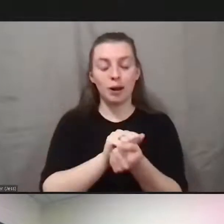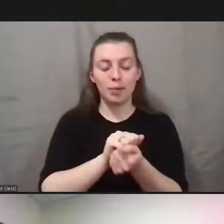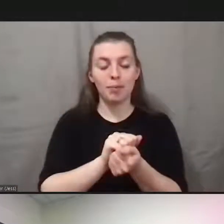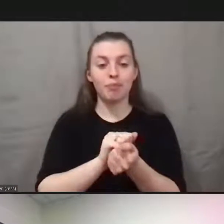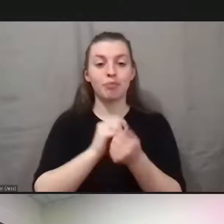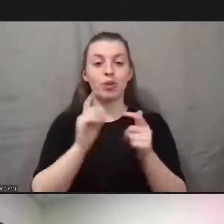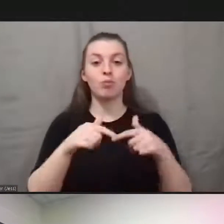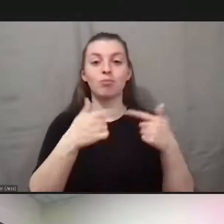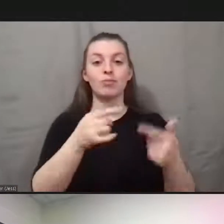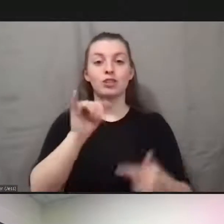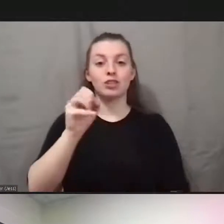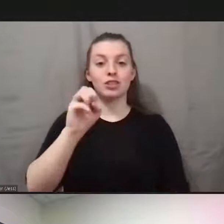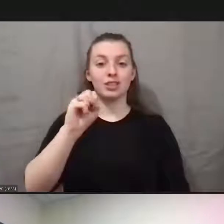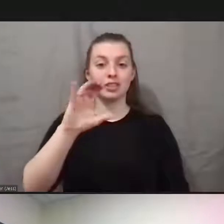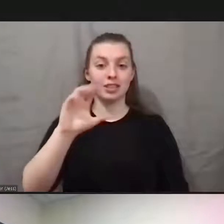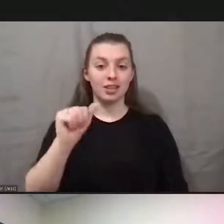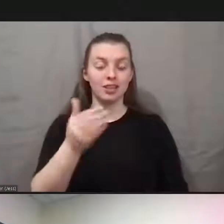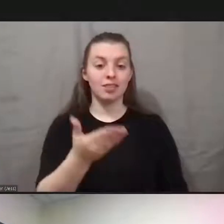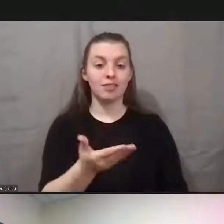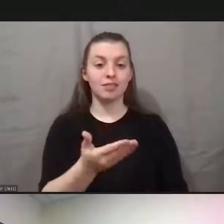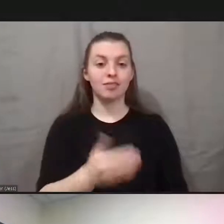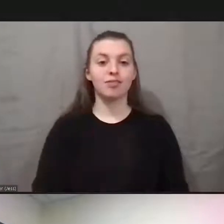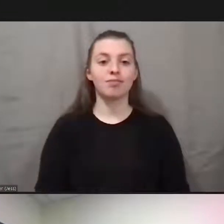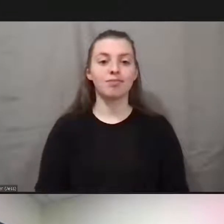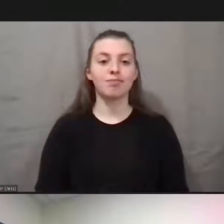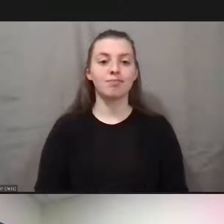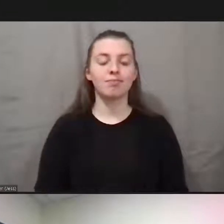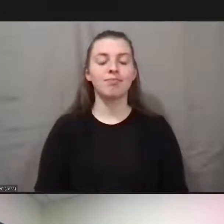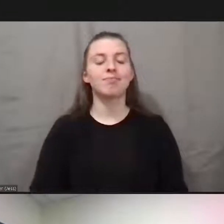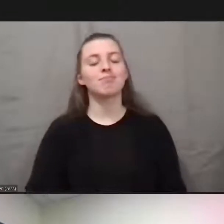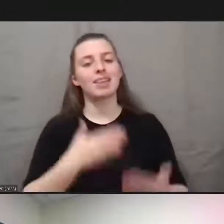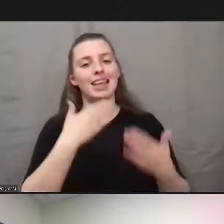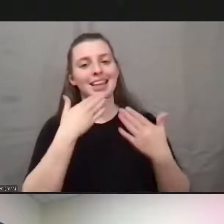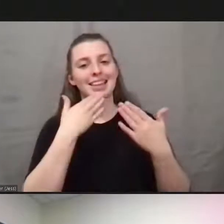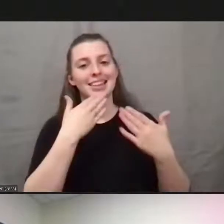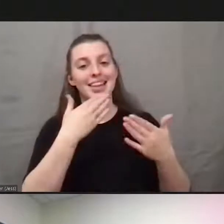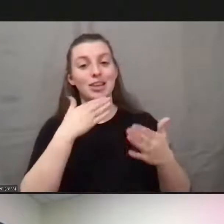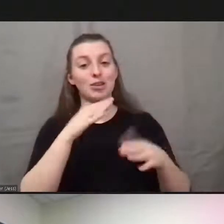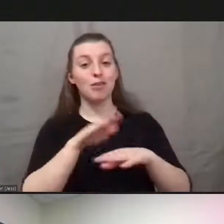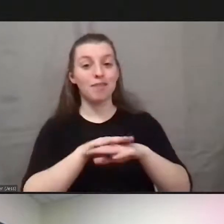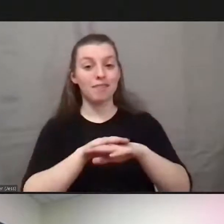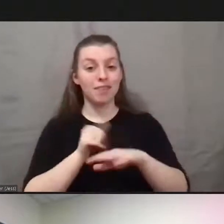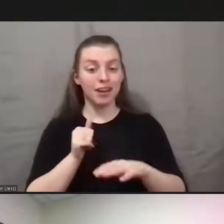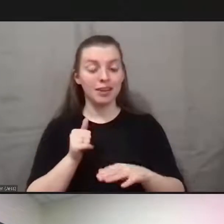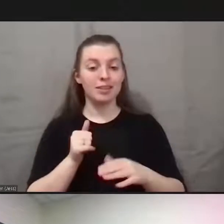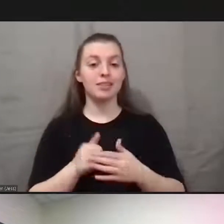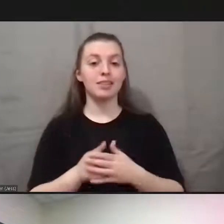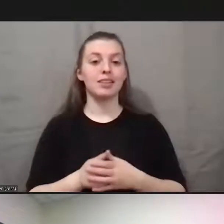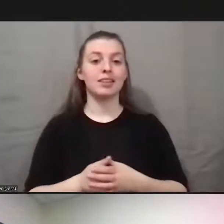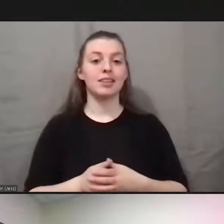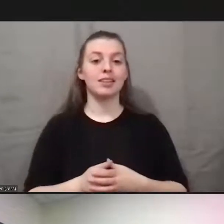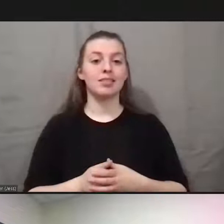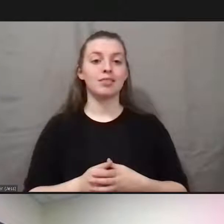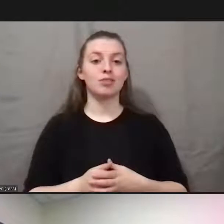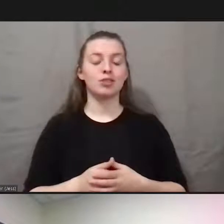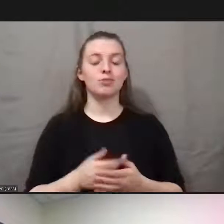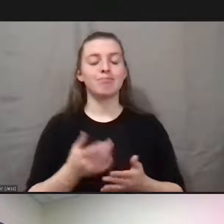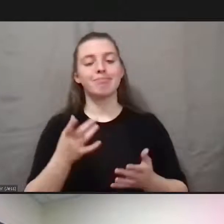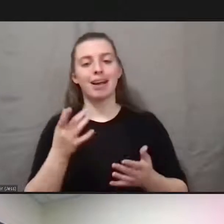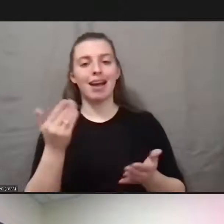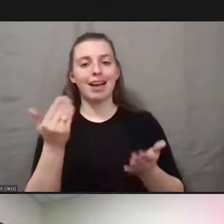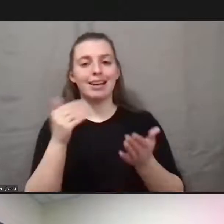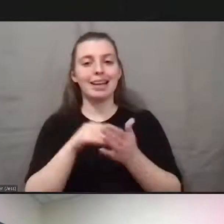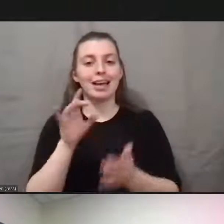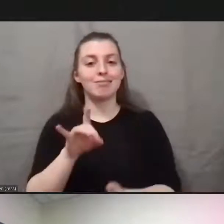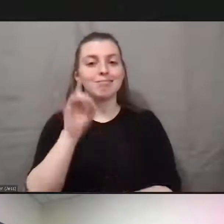out of time. I just want to say thank you for inviting me today. And again, another plug, we are providing workshops